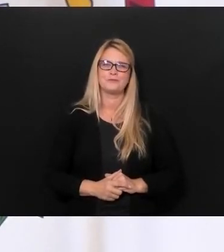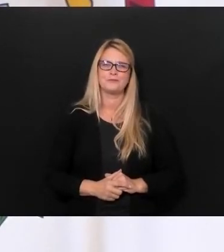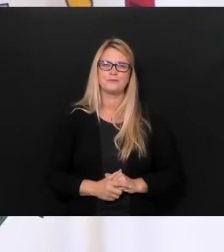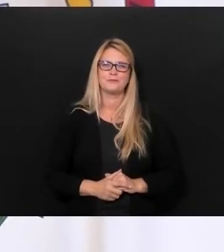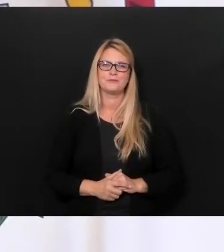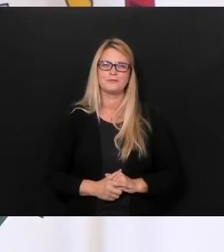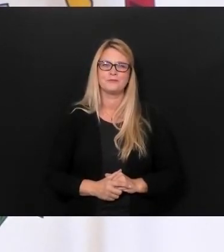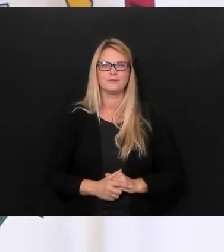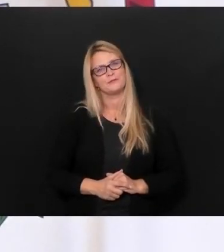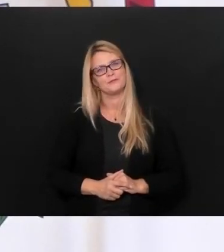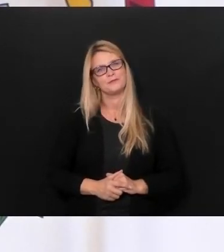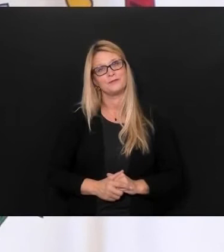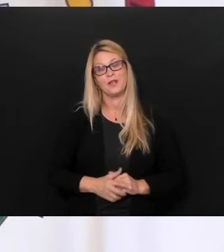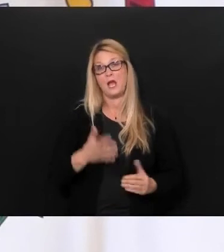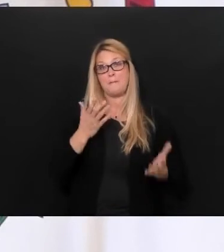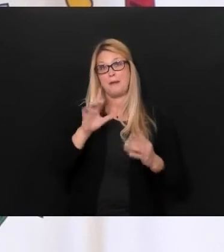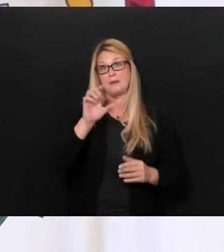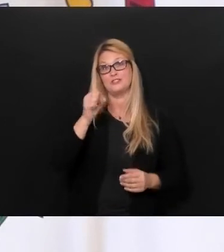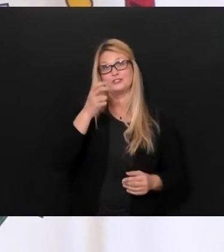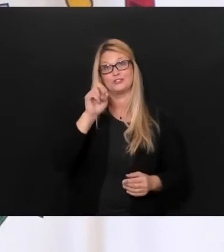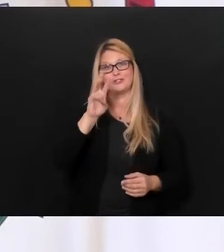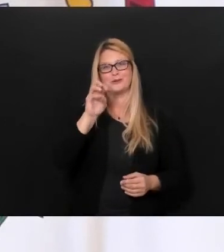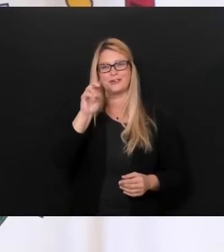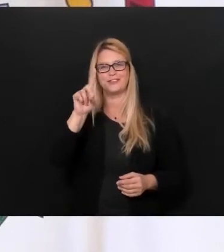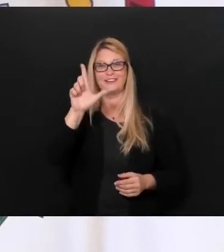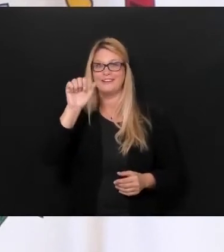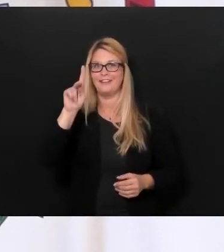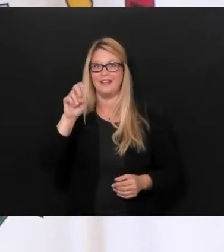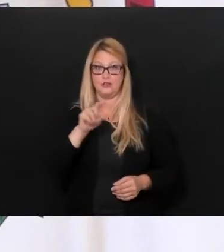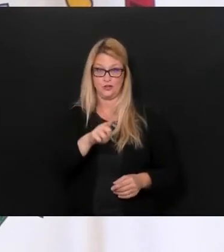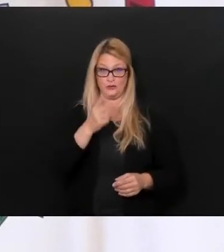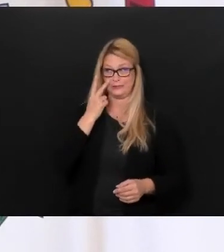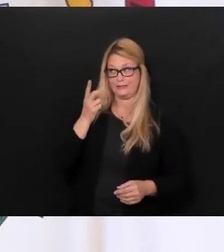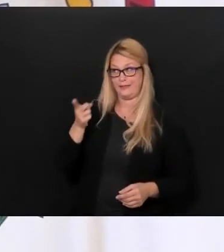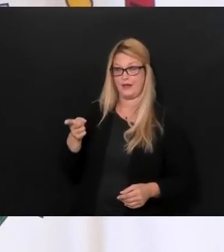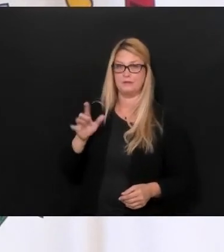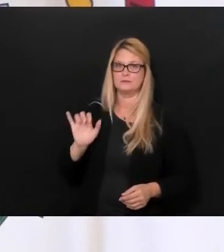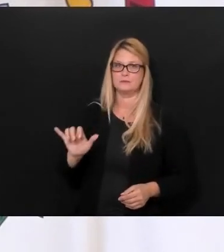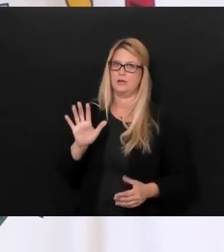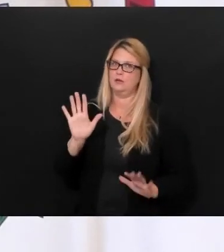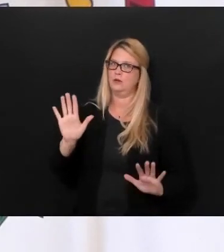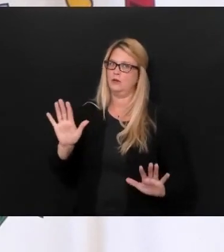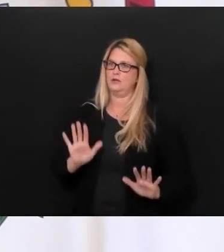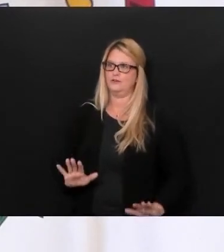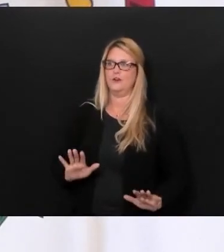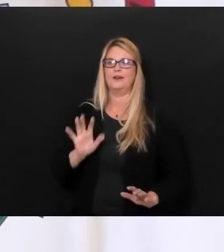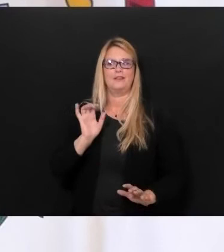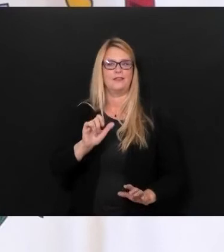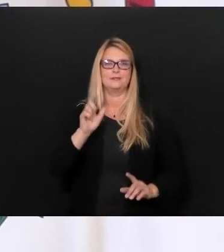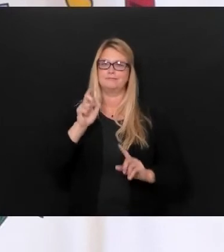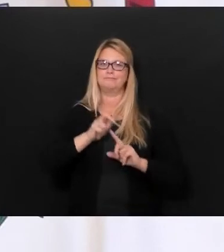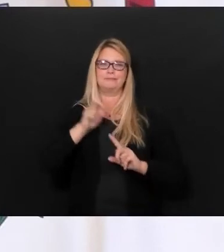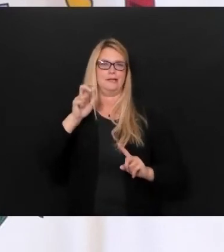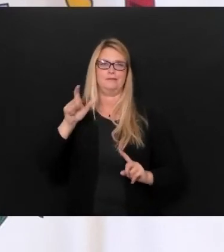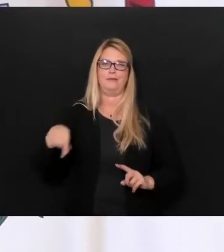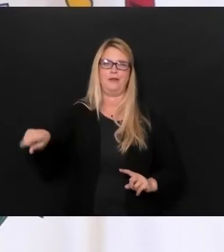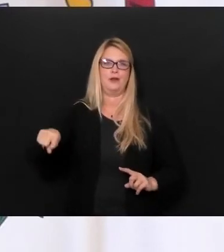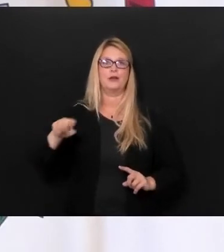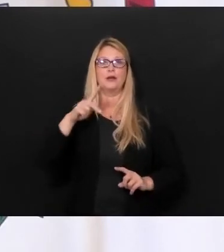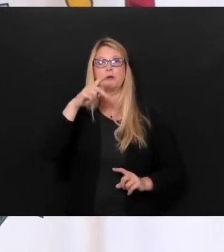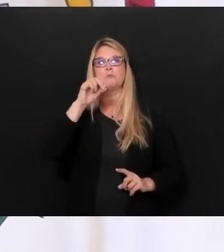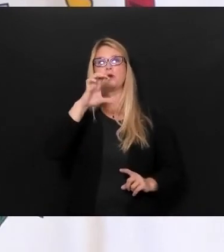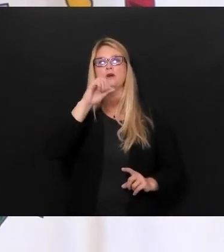a smaller one of our lakes like Sherwood Lake. I mean, if you've not been to Sherwood Lake, you need to go. It is spectacular, and it's in Pocahontas